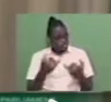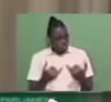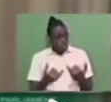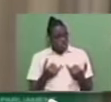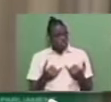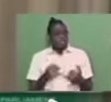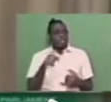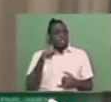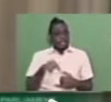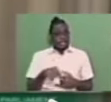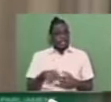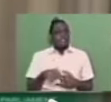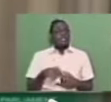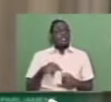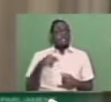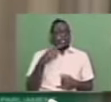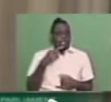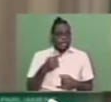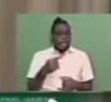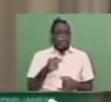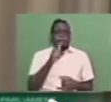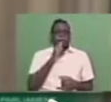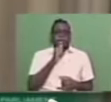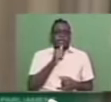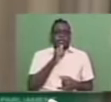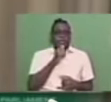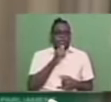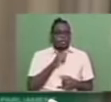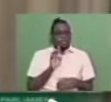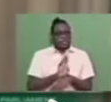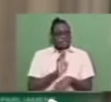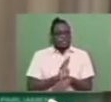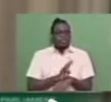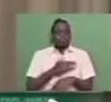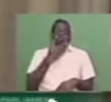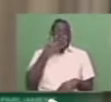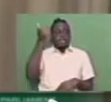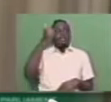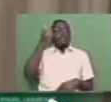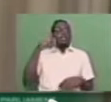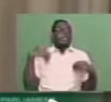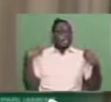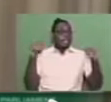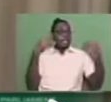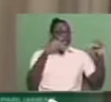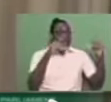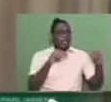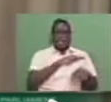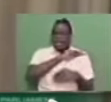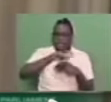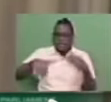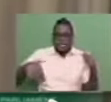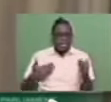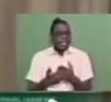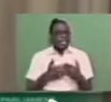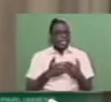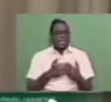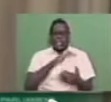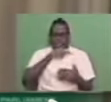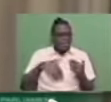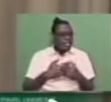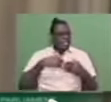equity. So we have what they call a 3P model. Government instead is going with, look, sell it out, give it away, privatize